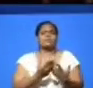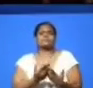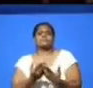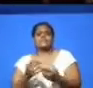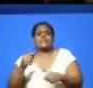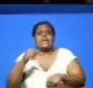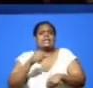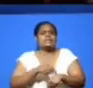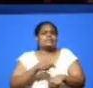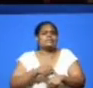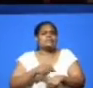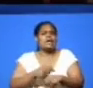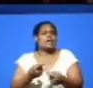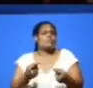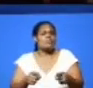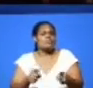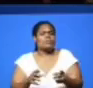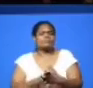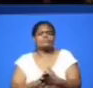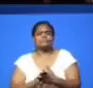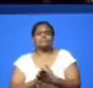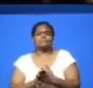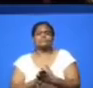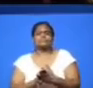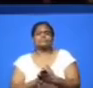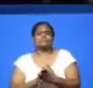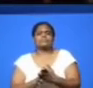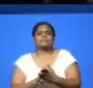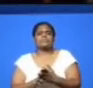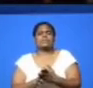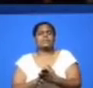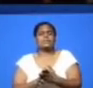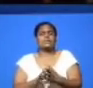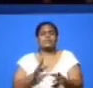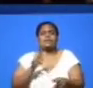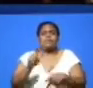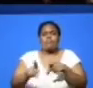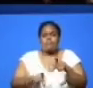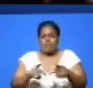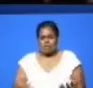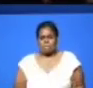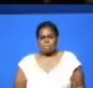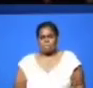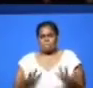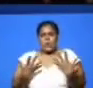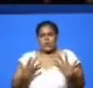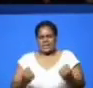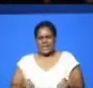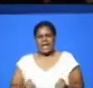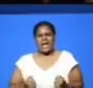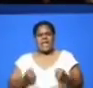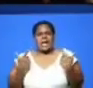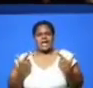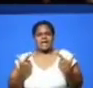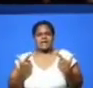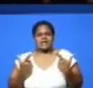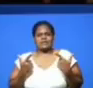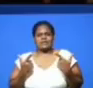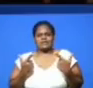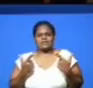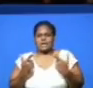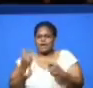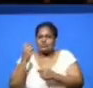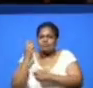Times were when men were burnt alive. They wouldn't let go of their faith